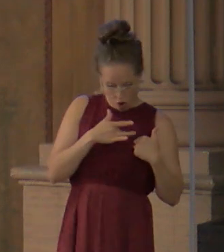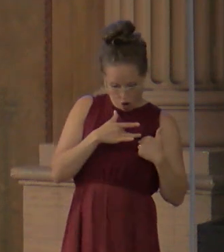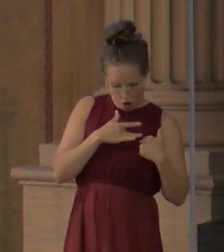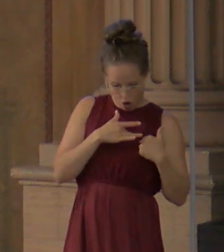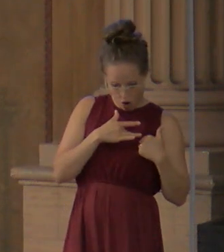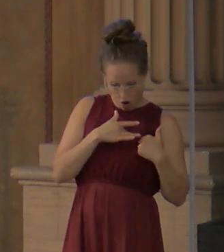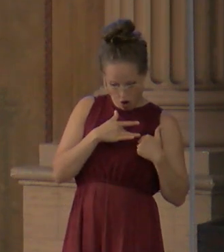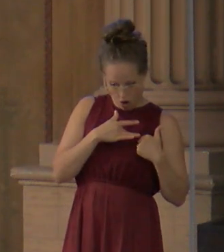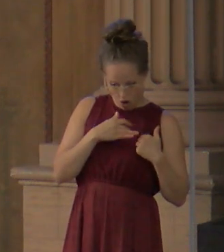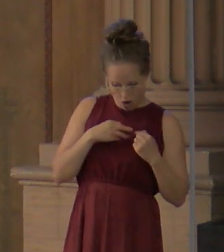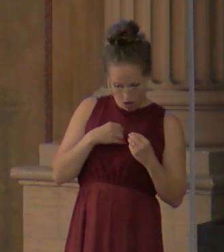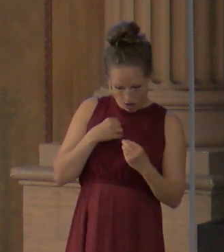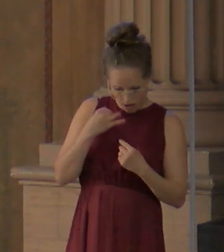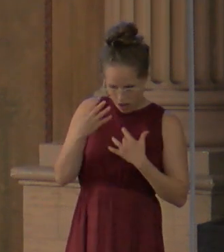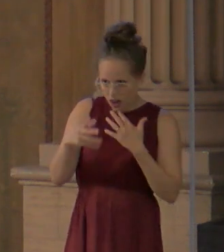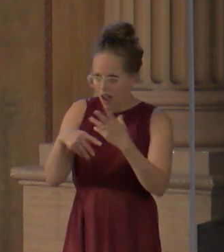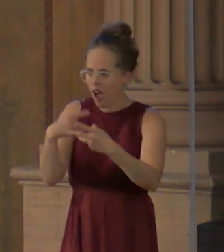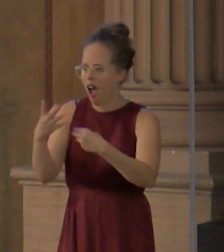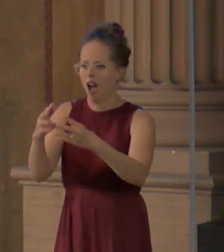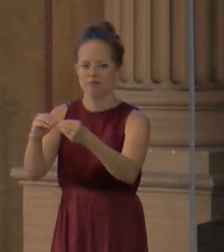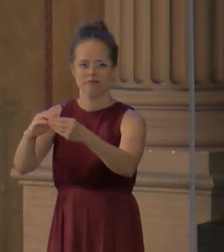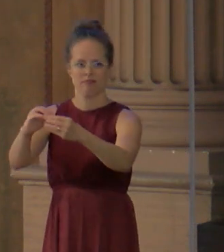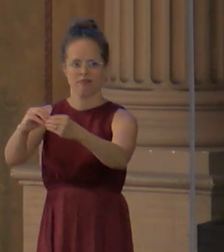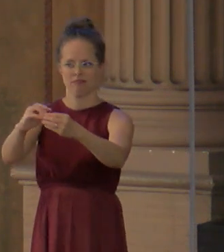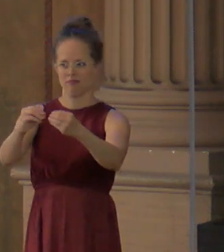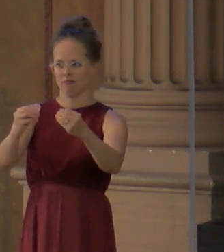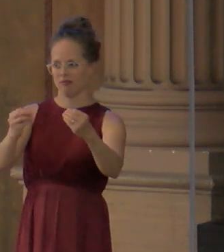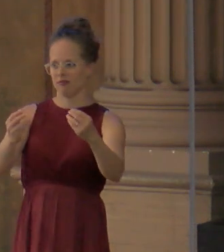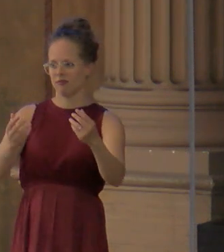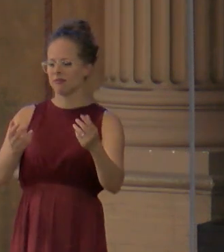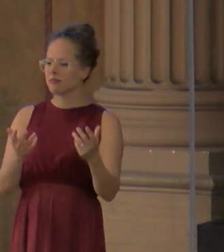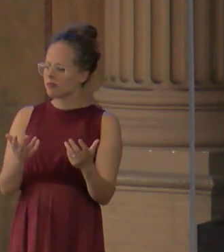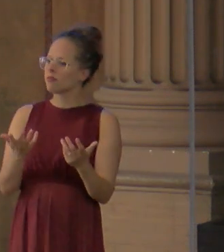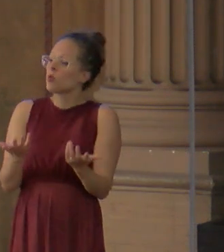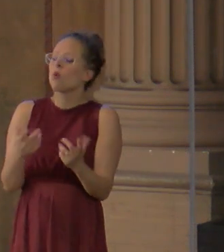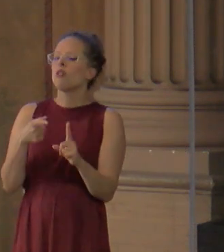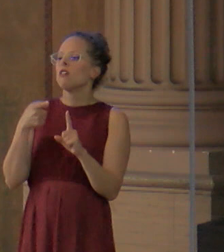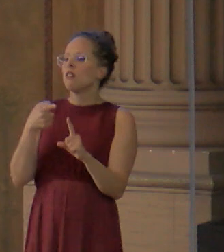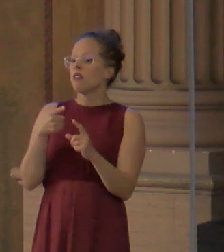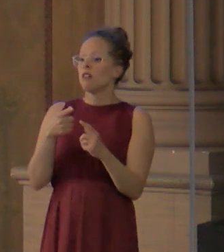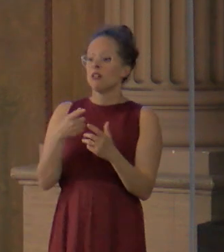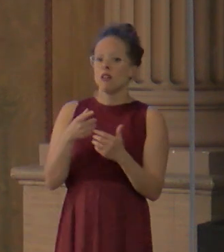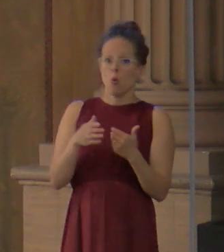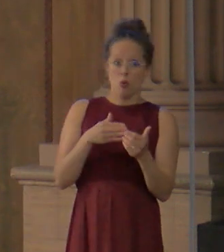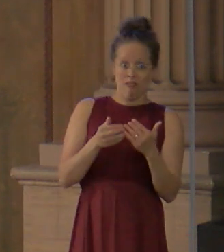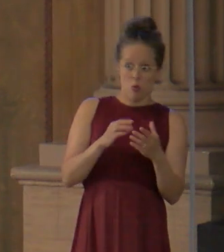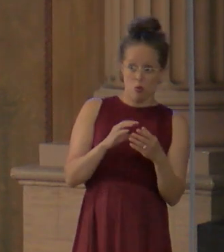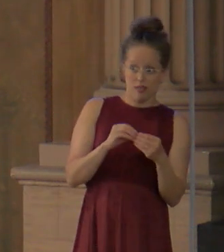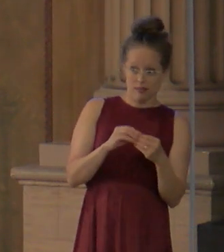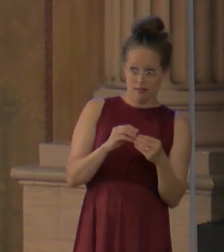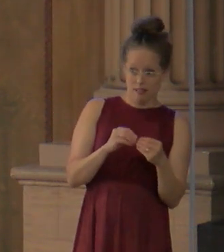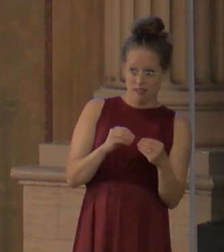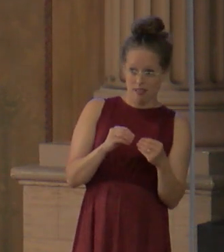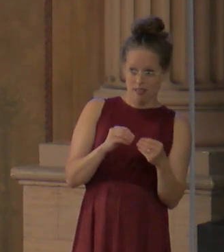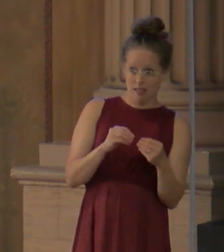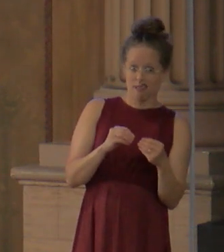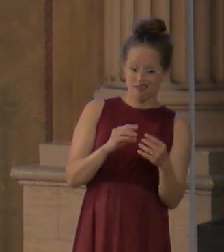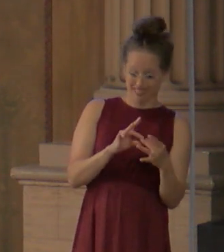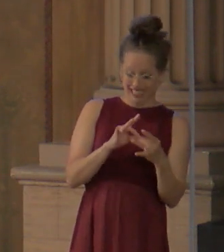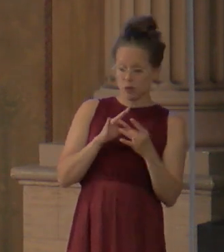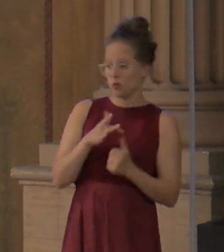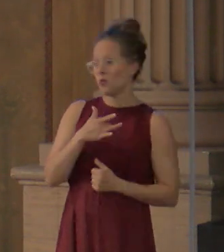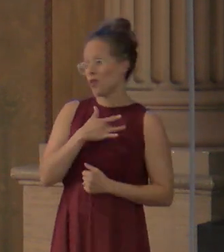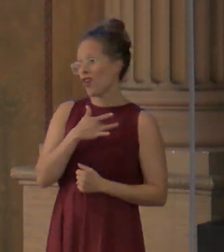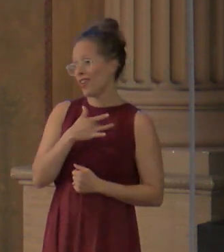Again, there's a connection between what we say and how we say it and the health of our hearts, how we're doing